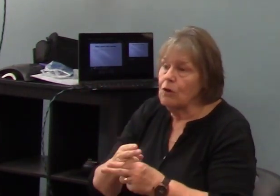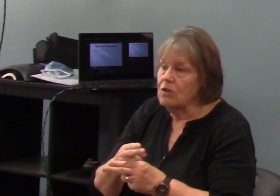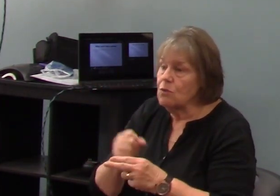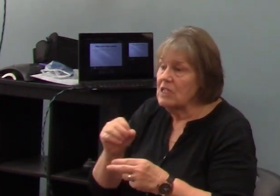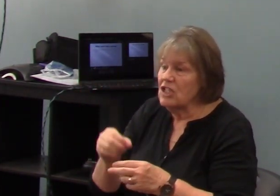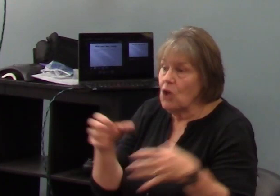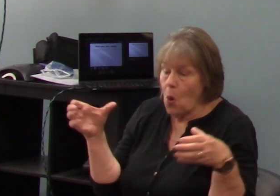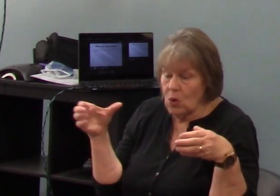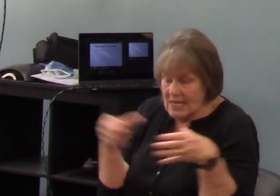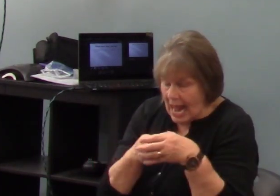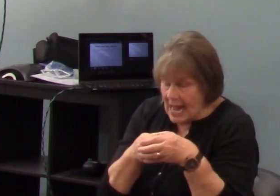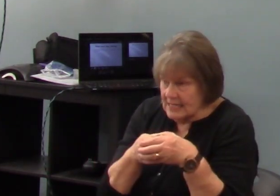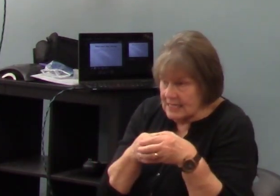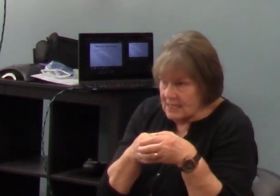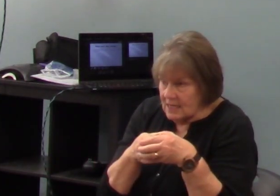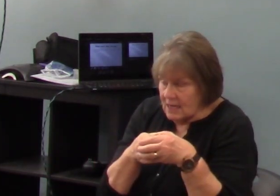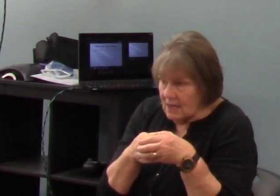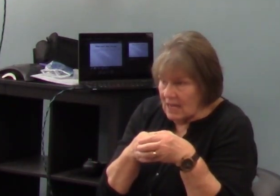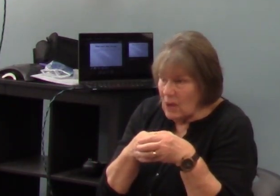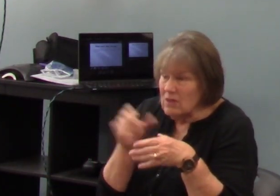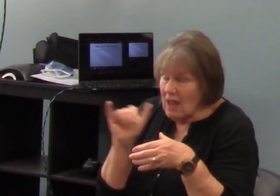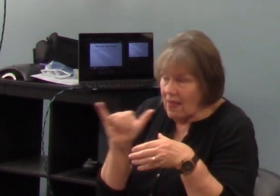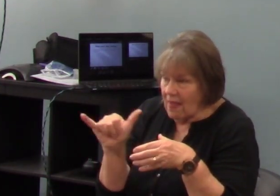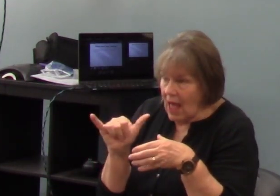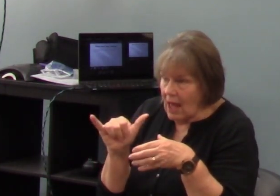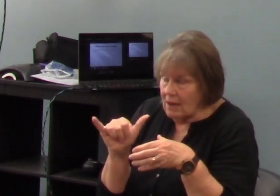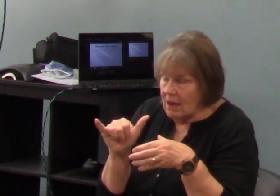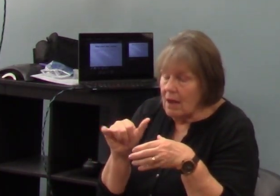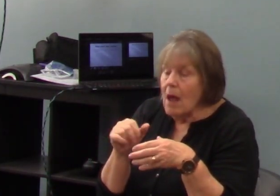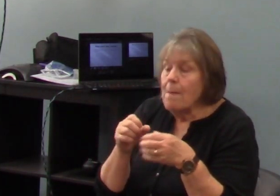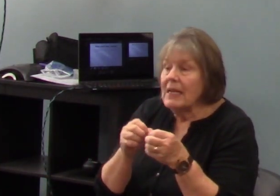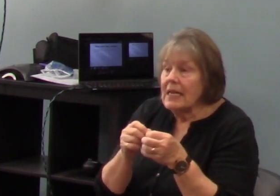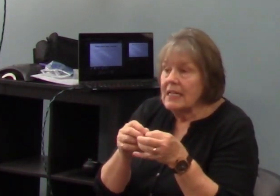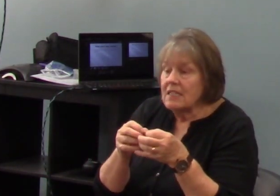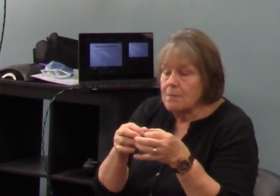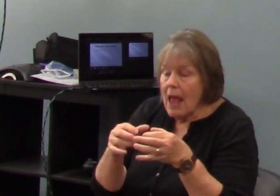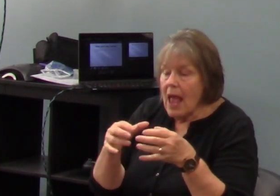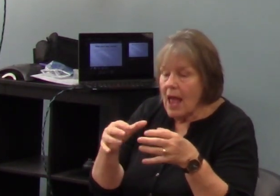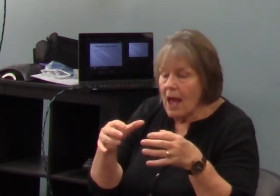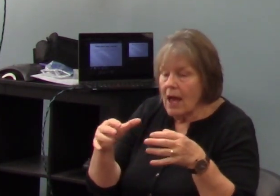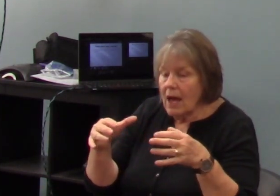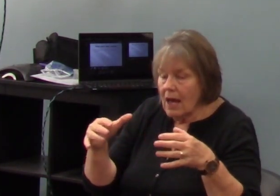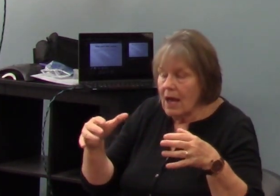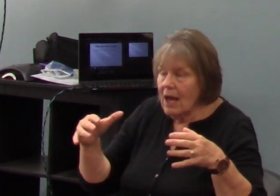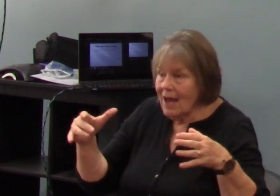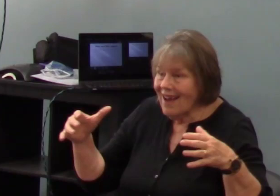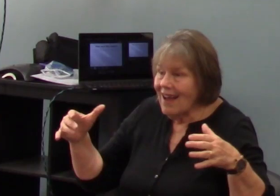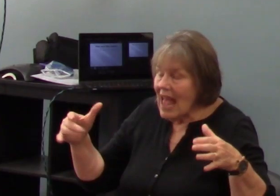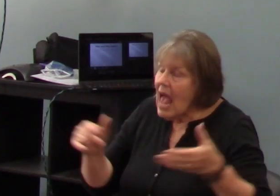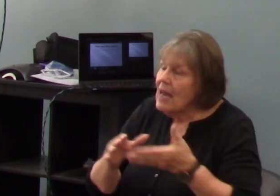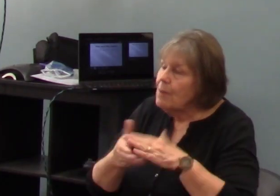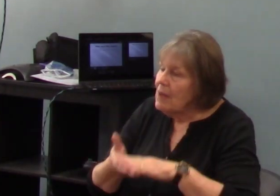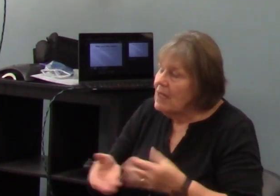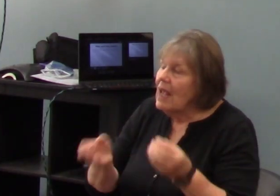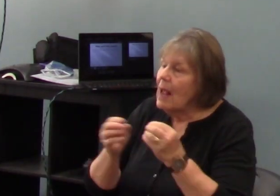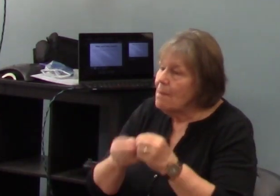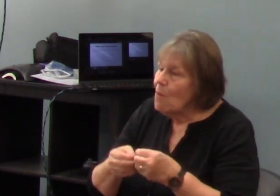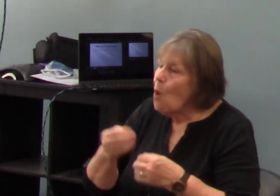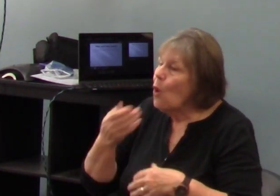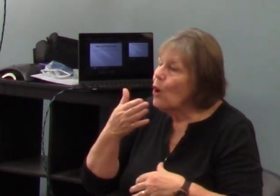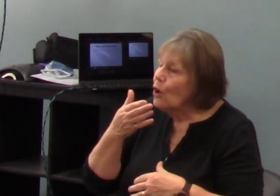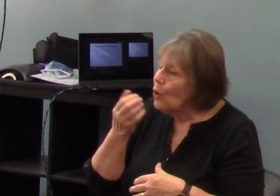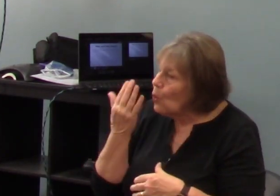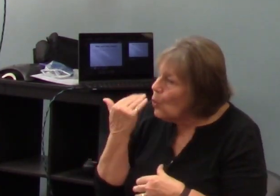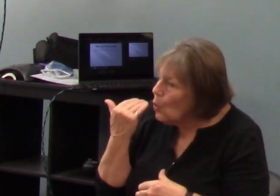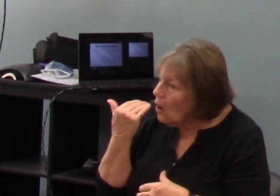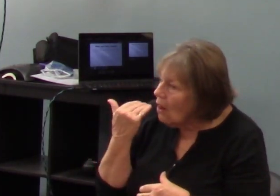it expanded, eventually it cooled down enough that you couldn't have nuclear fusion like we have in the star anymore, and suddenly all the